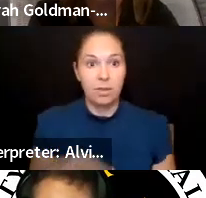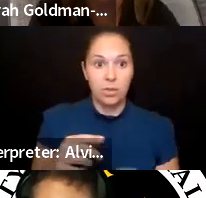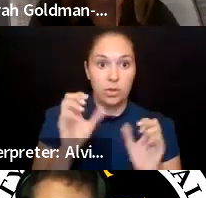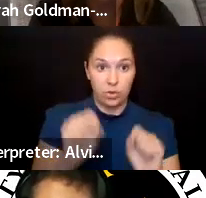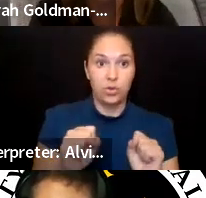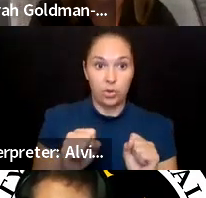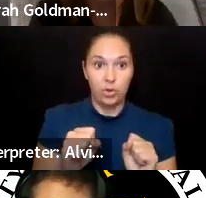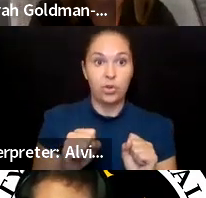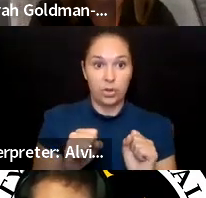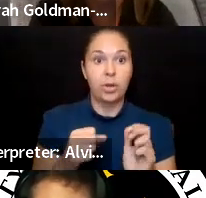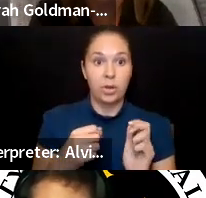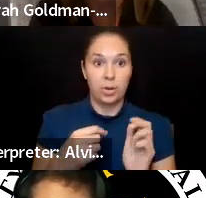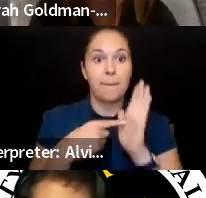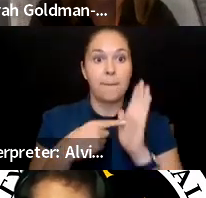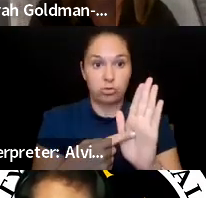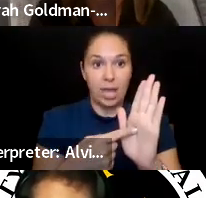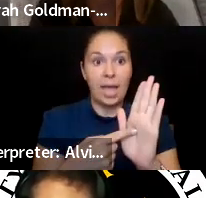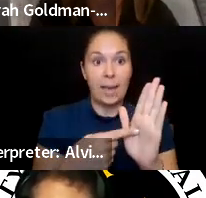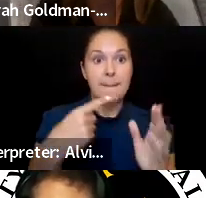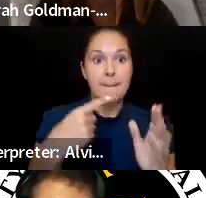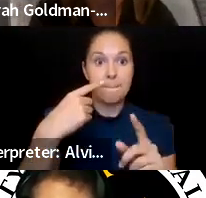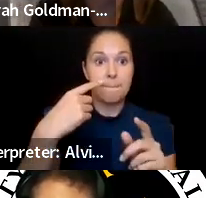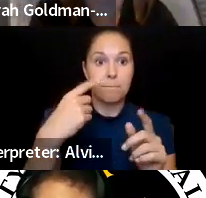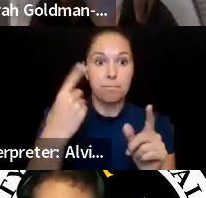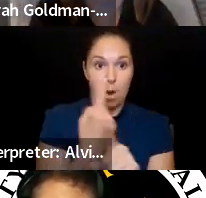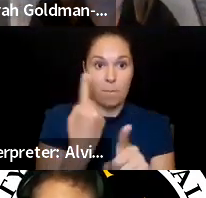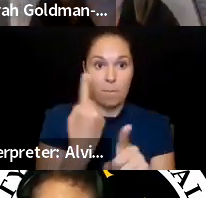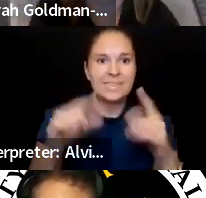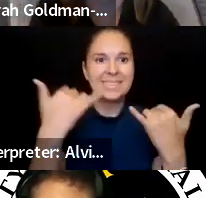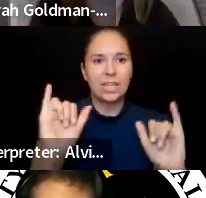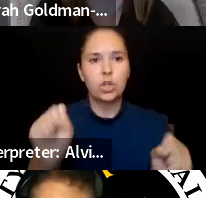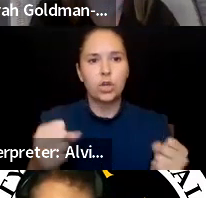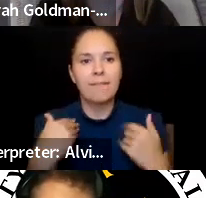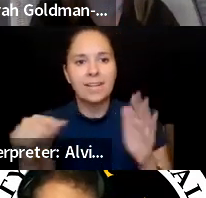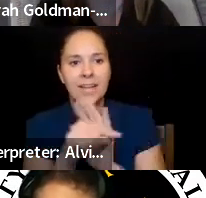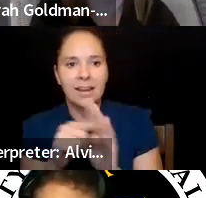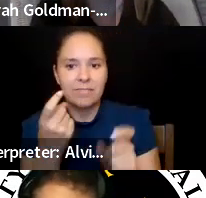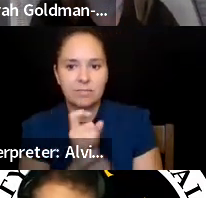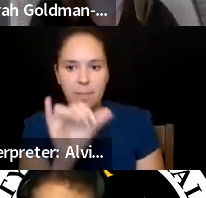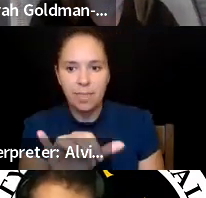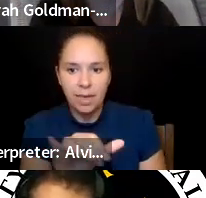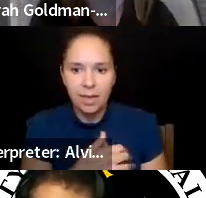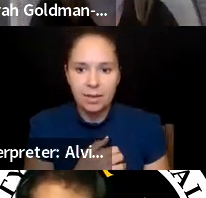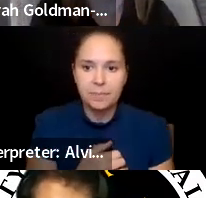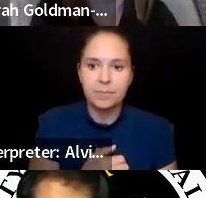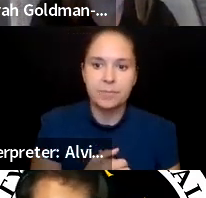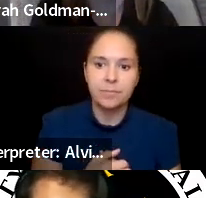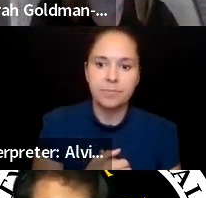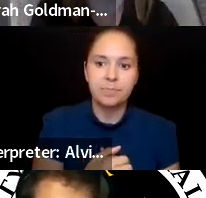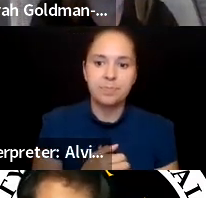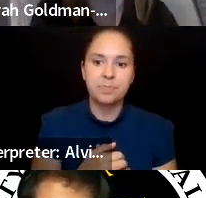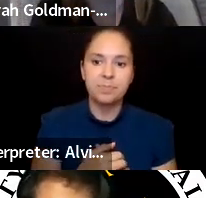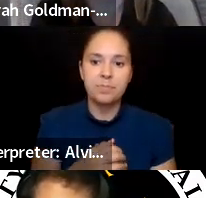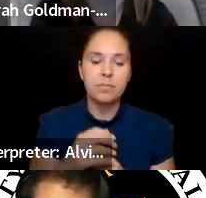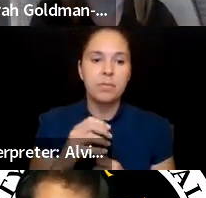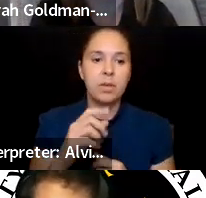it properly, but there still could be negatives shown in that. But yeah, it was a very